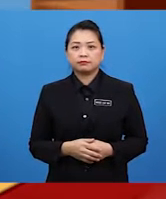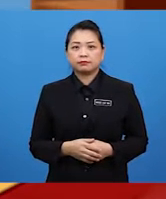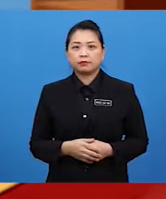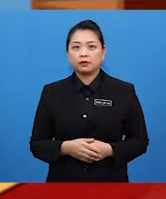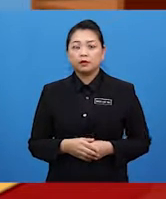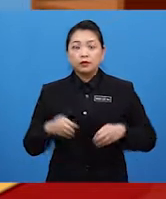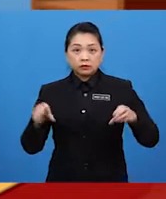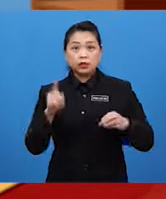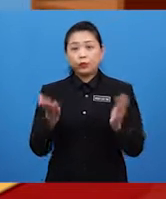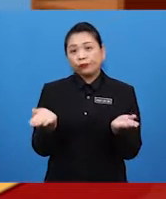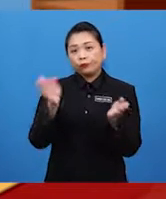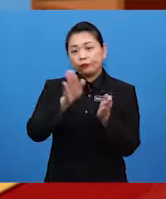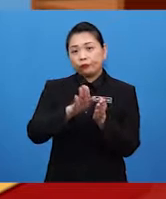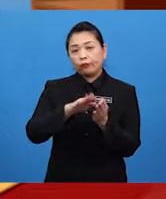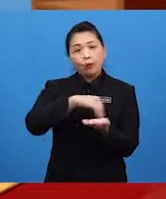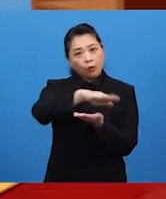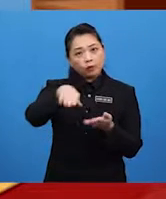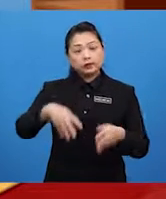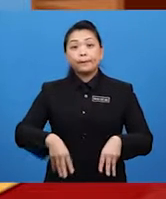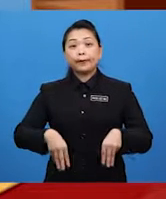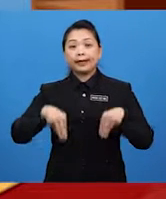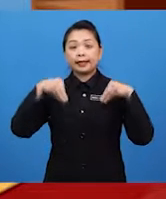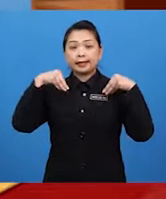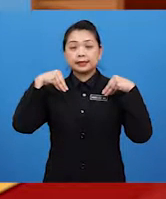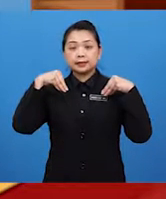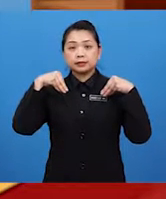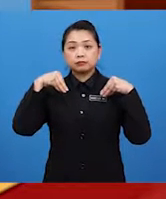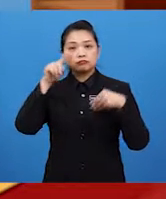Did you fold all the blankets?